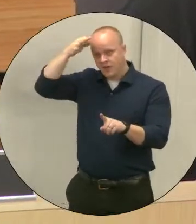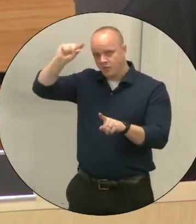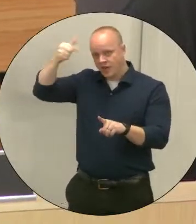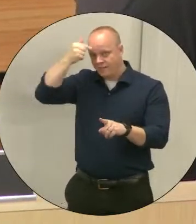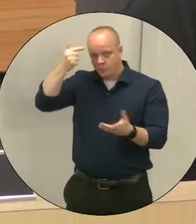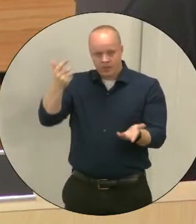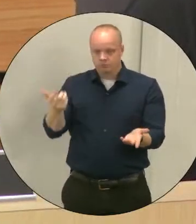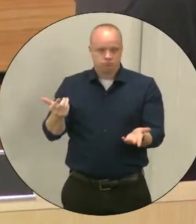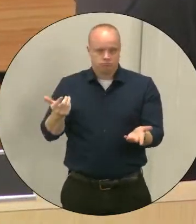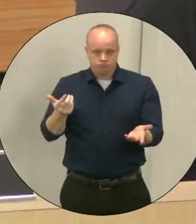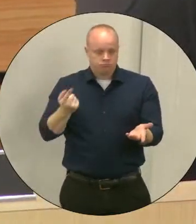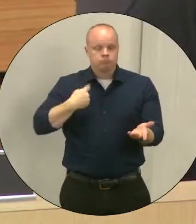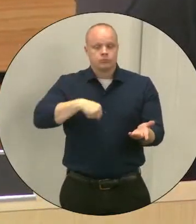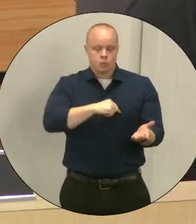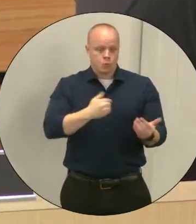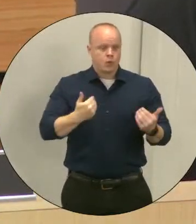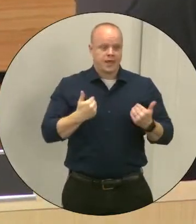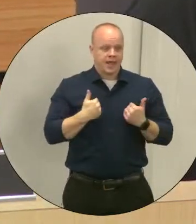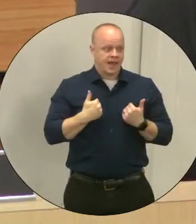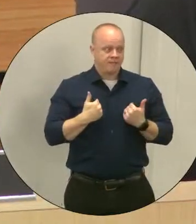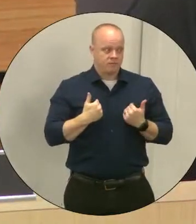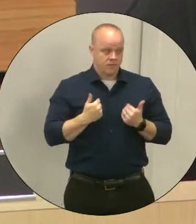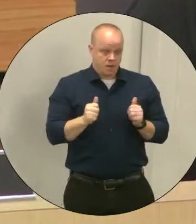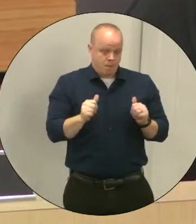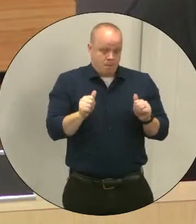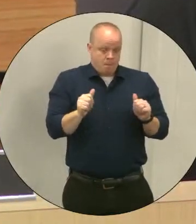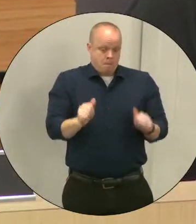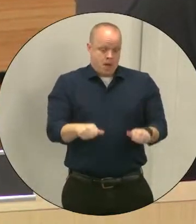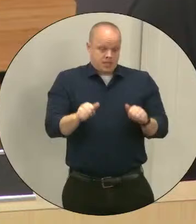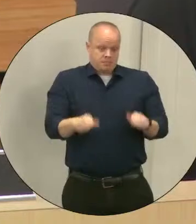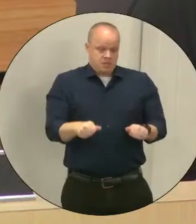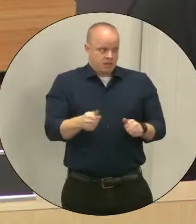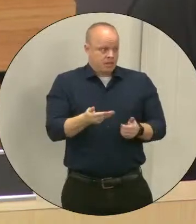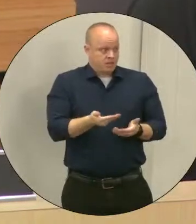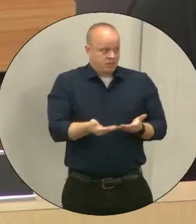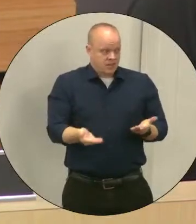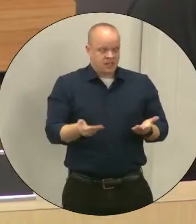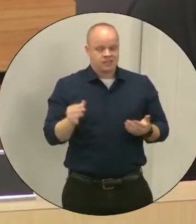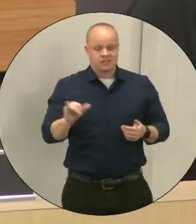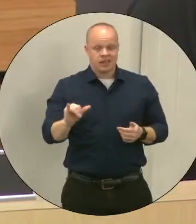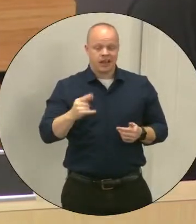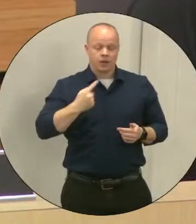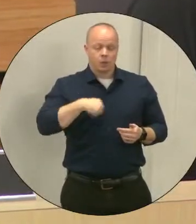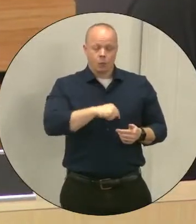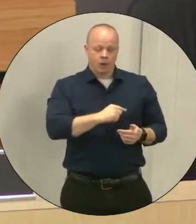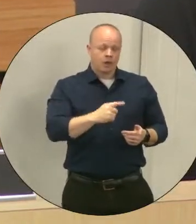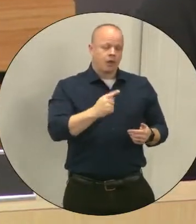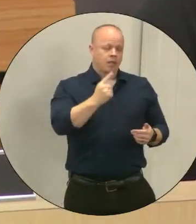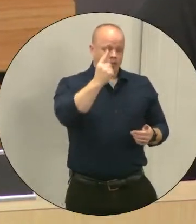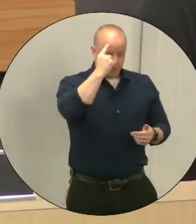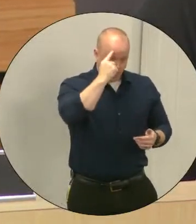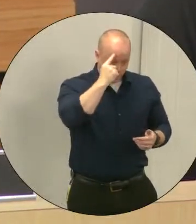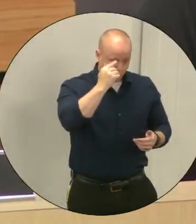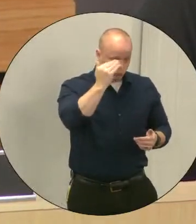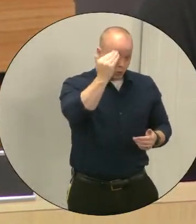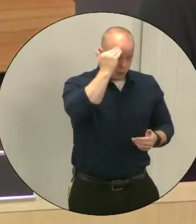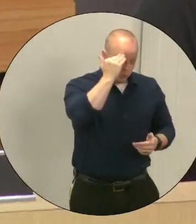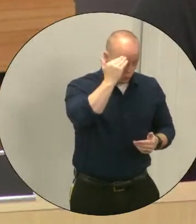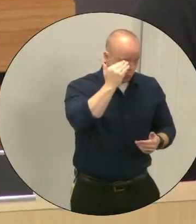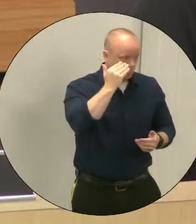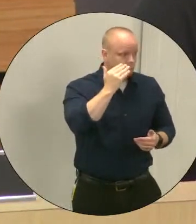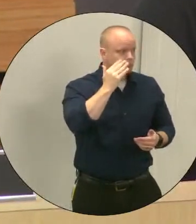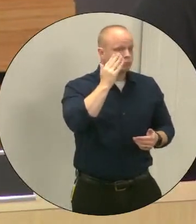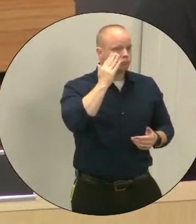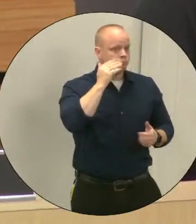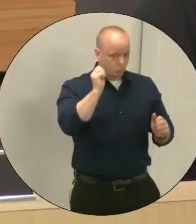We have a possibility that things like that we were sure of that was going to be, that